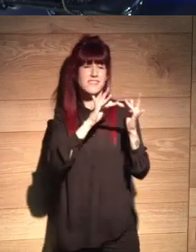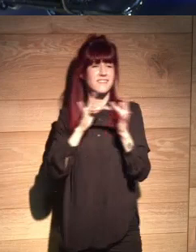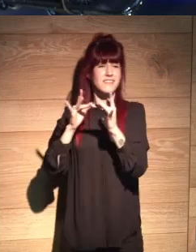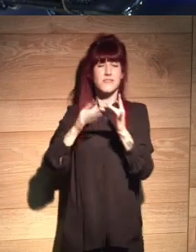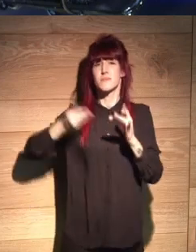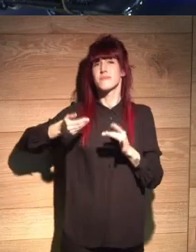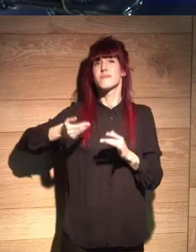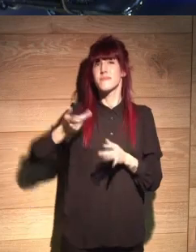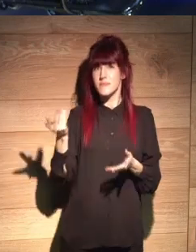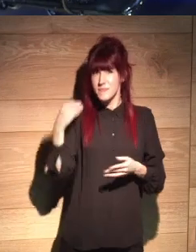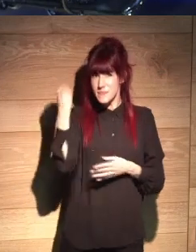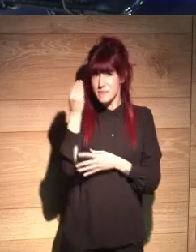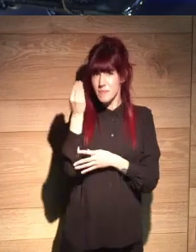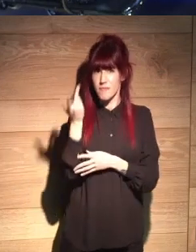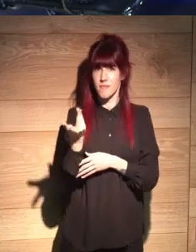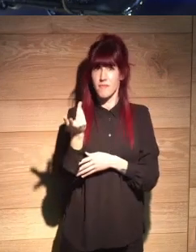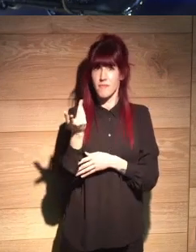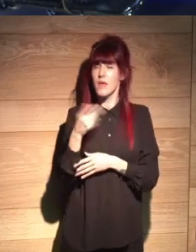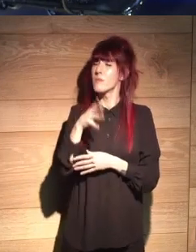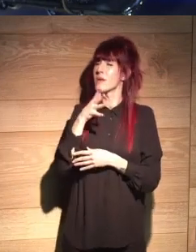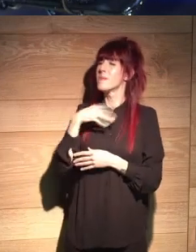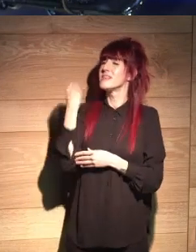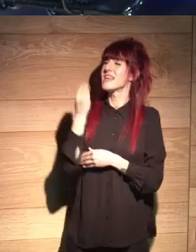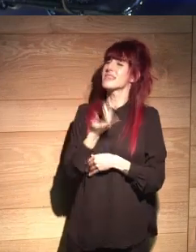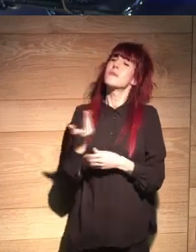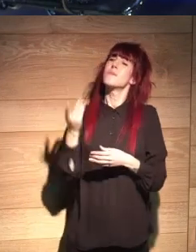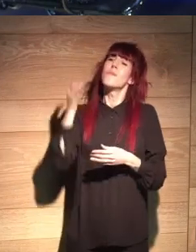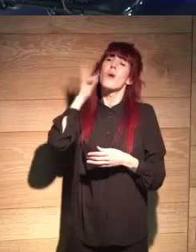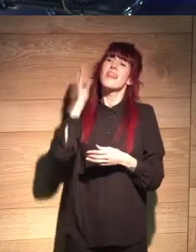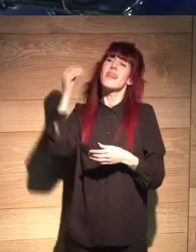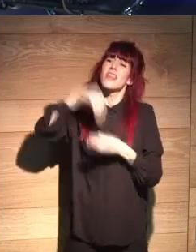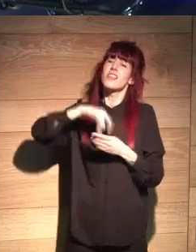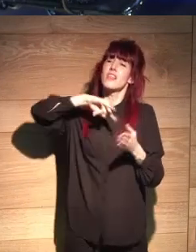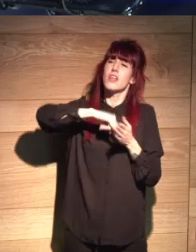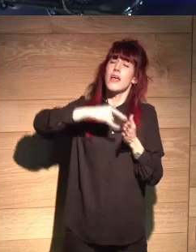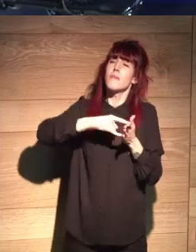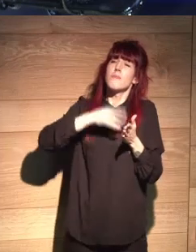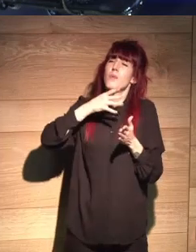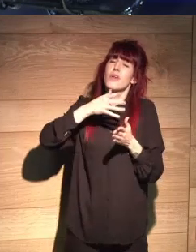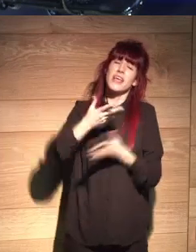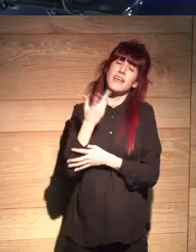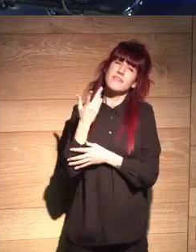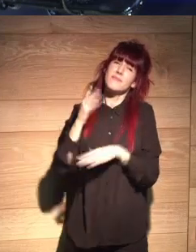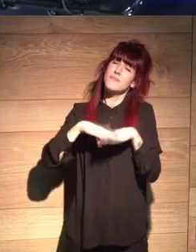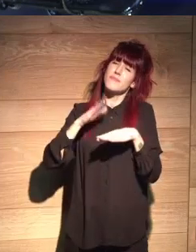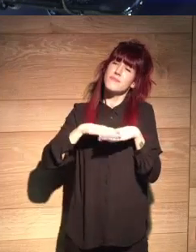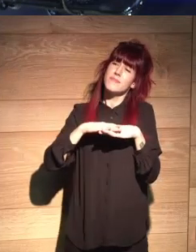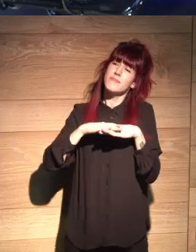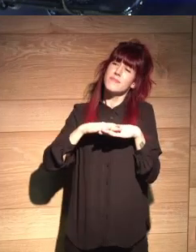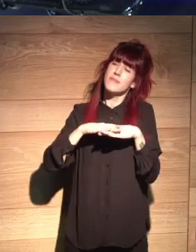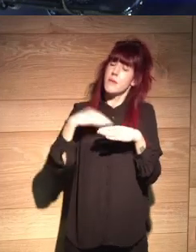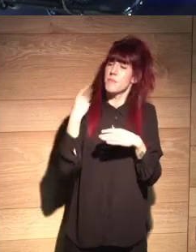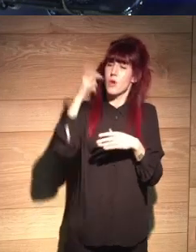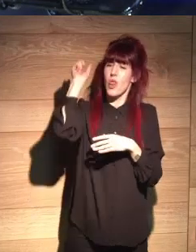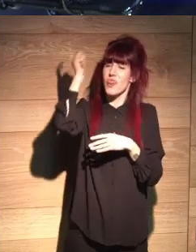that it is very important. What do you think that there should be women in technology, not only concerning